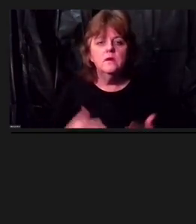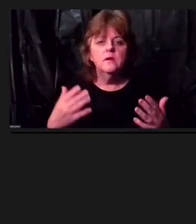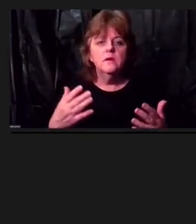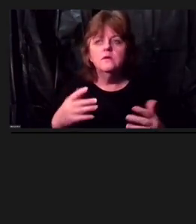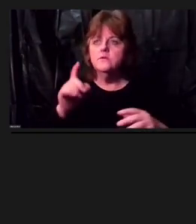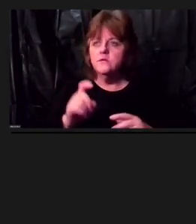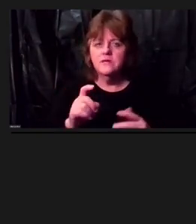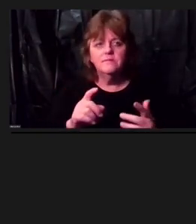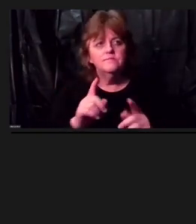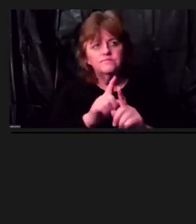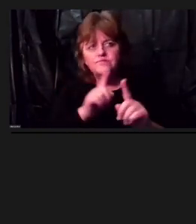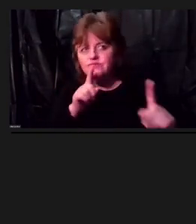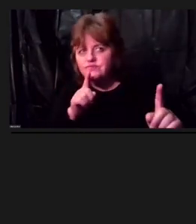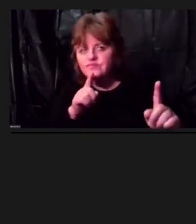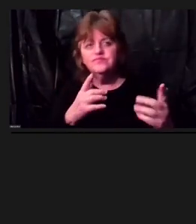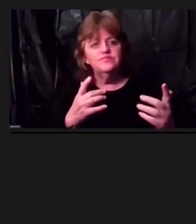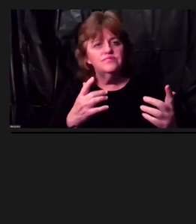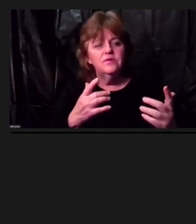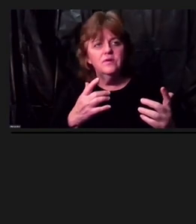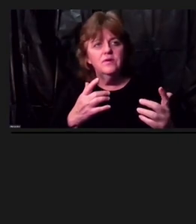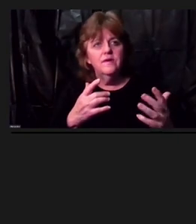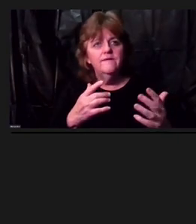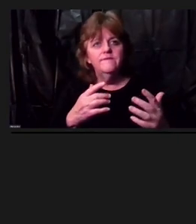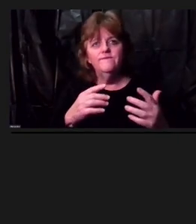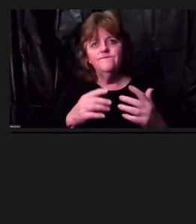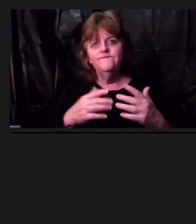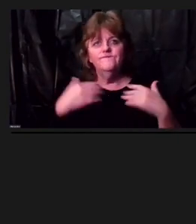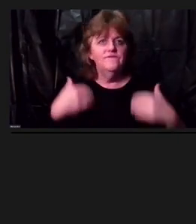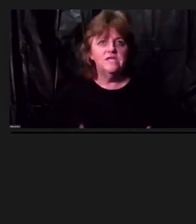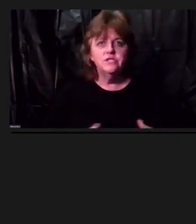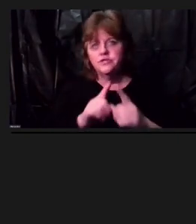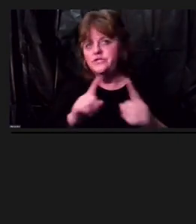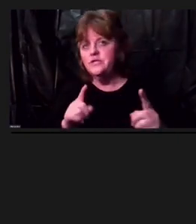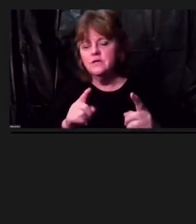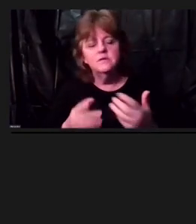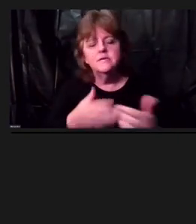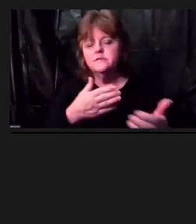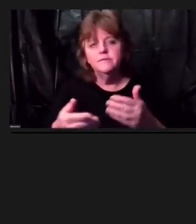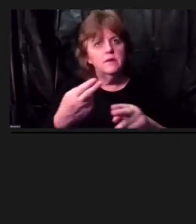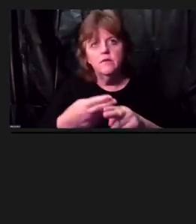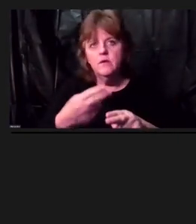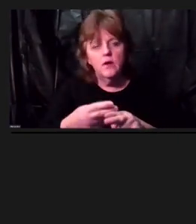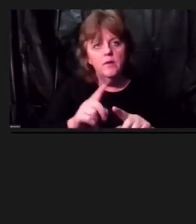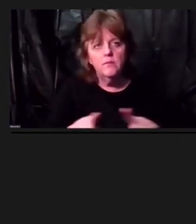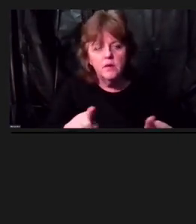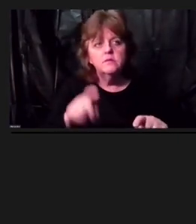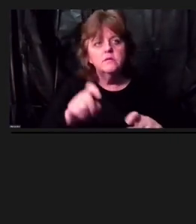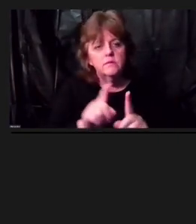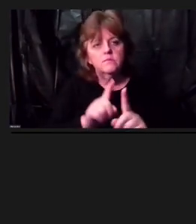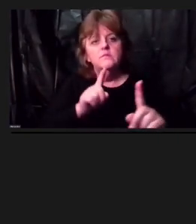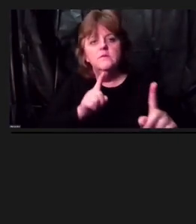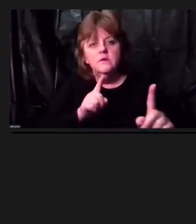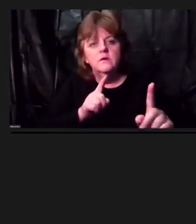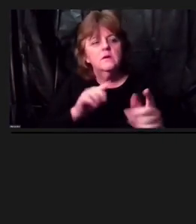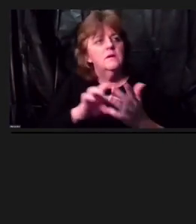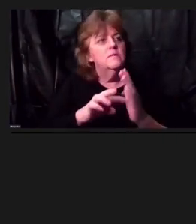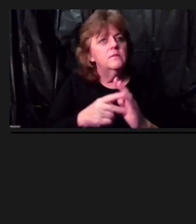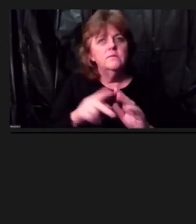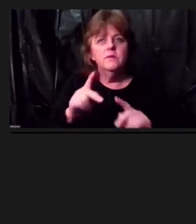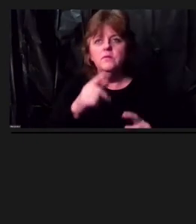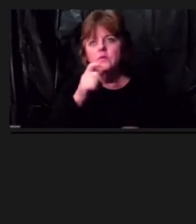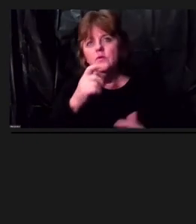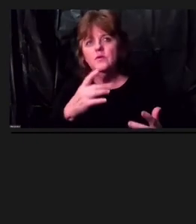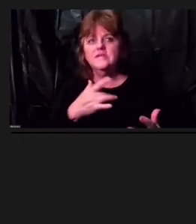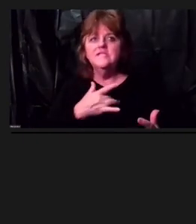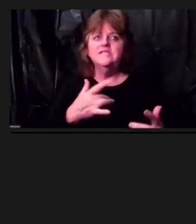Social distance, physical distance, whichever term you like, just do it. And this means everybody who is kind of laxing into